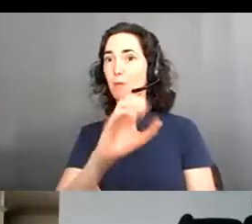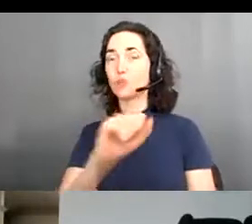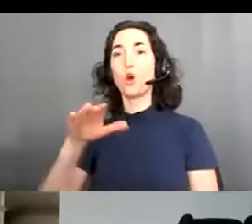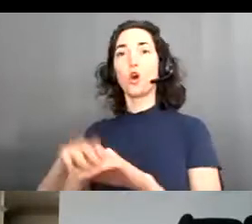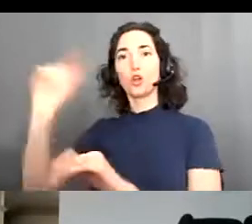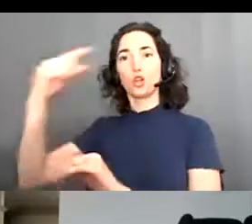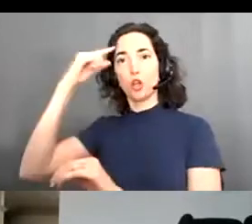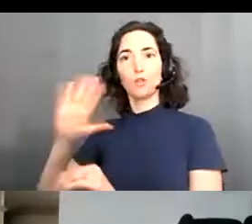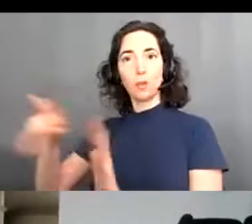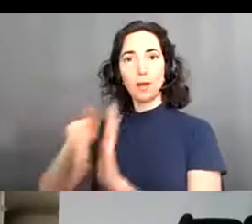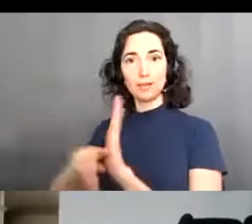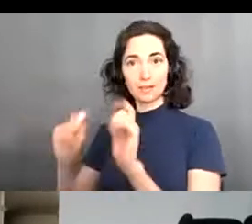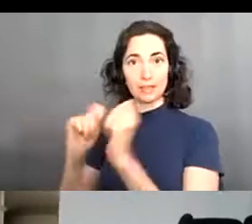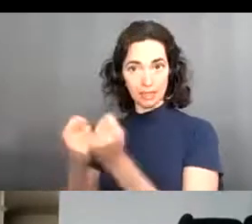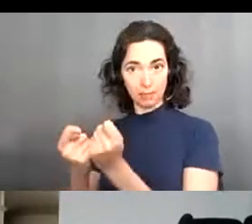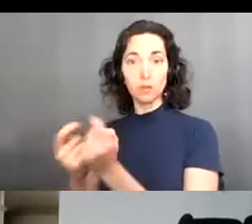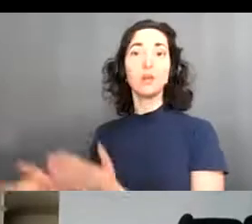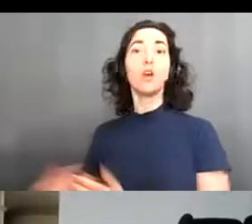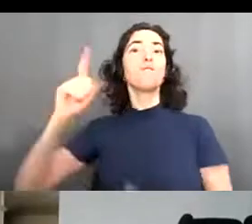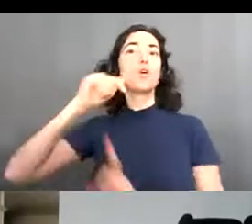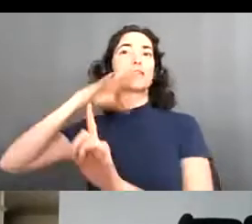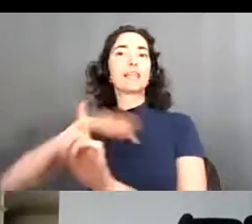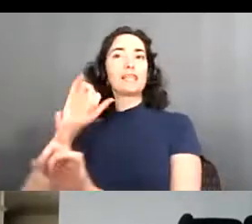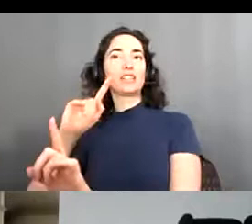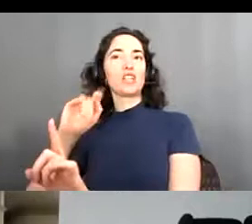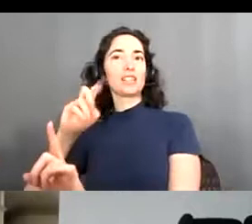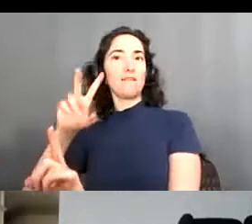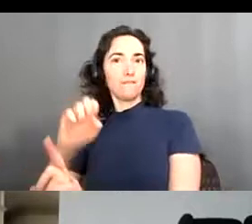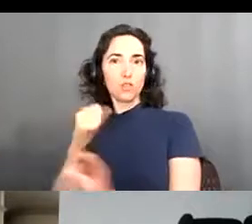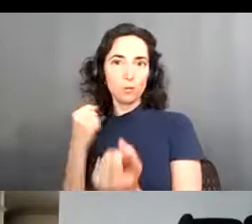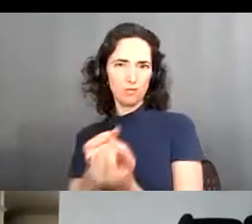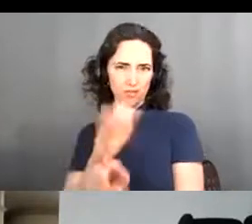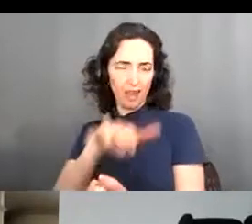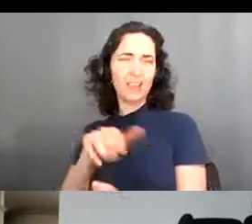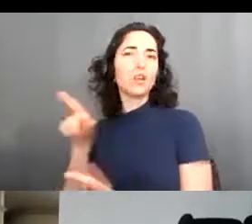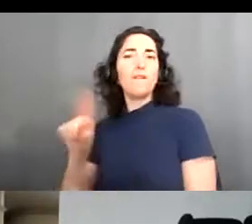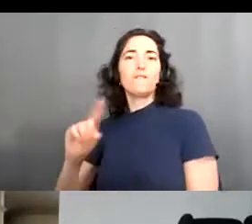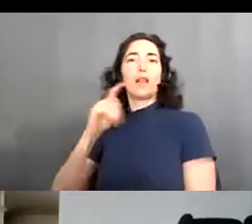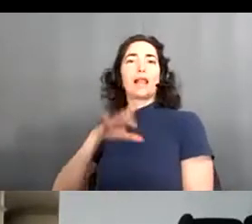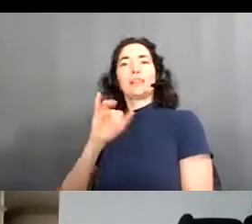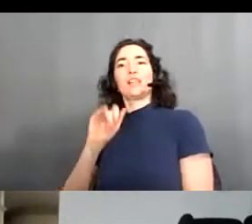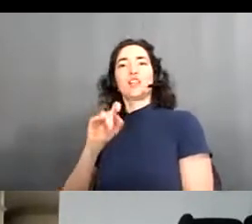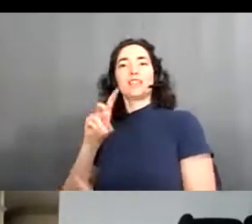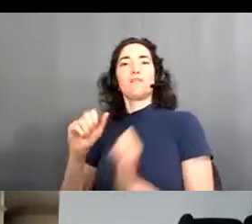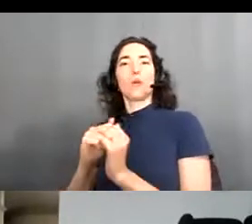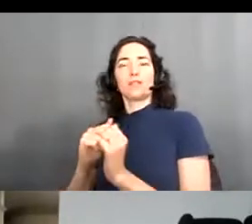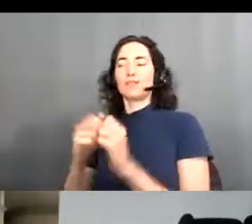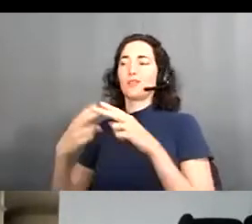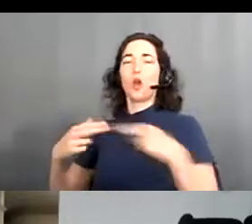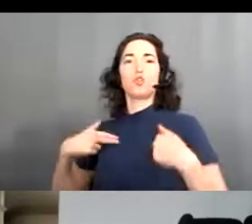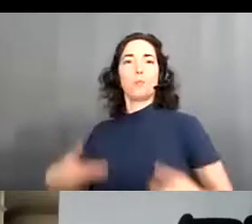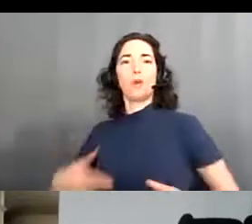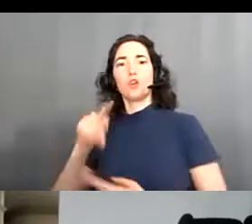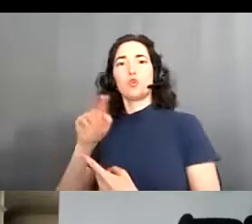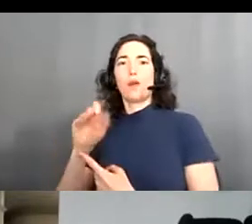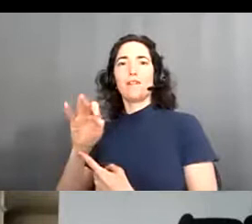This is being supported through the First Lady's initiative with human trafficking. And so if y'all have questions, we can definitely get Leslie, or if